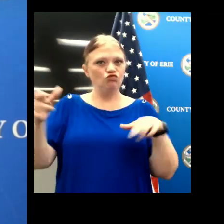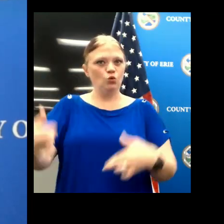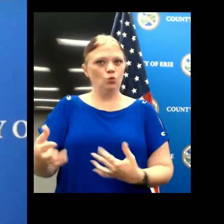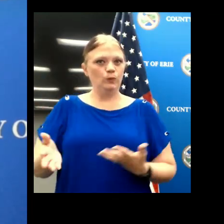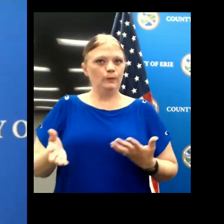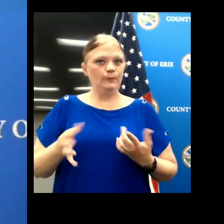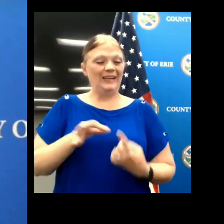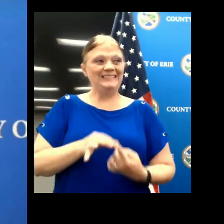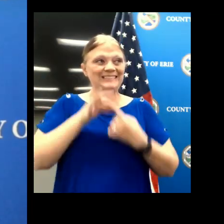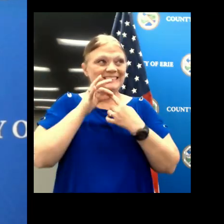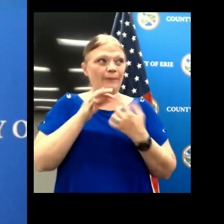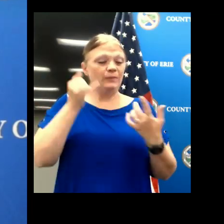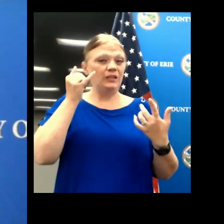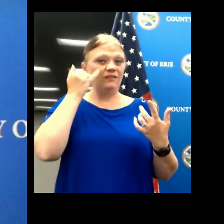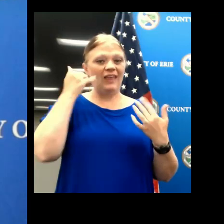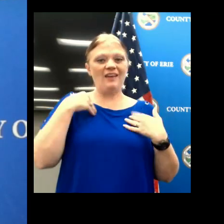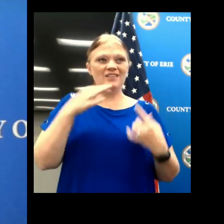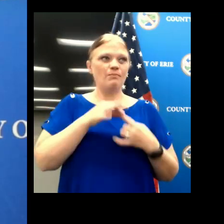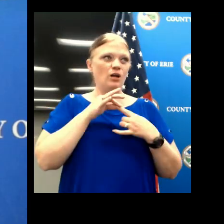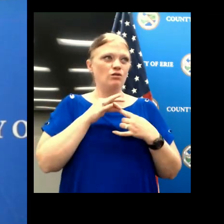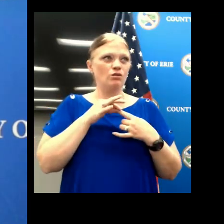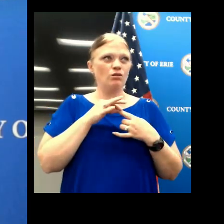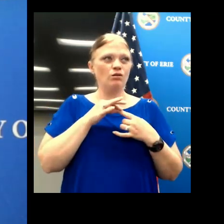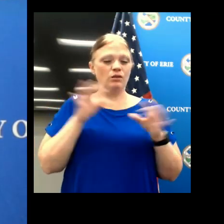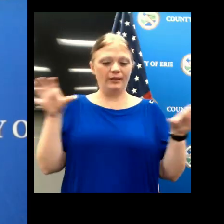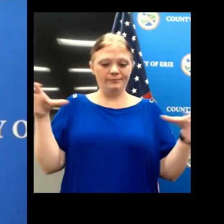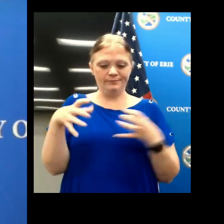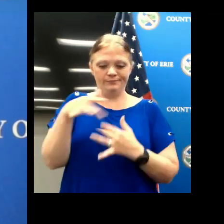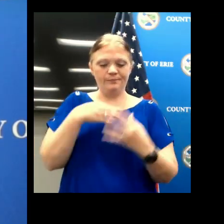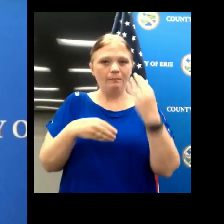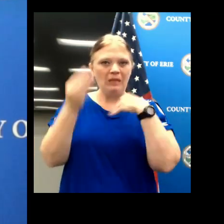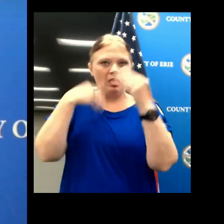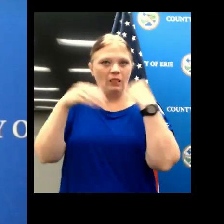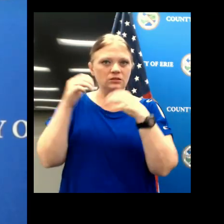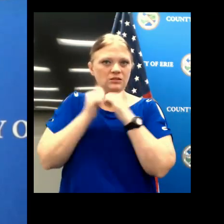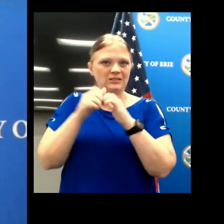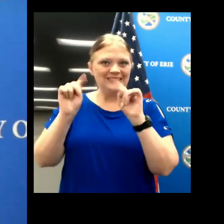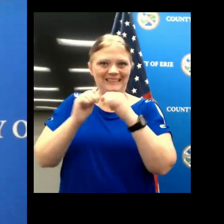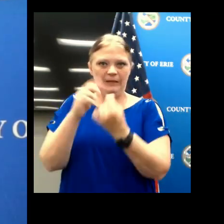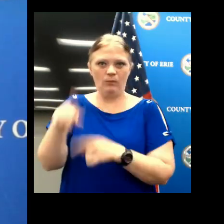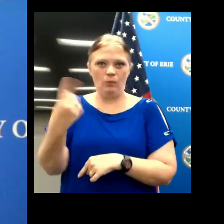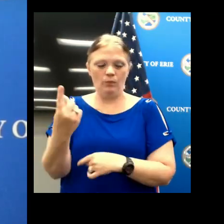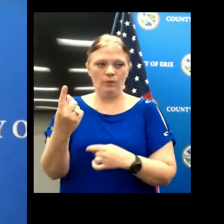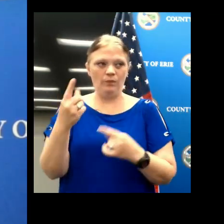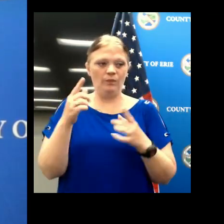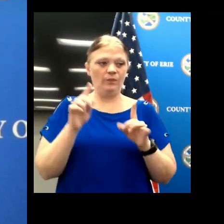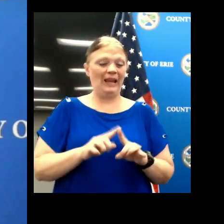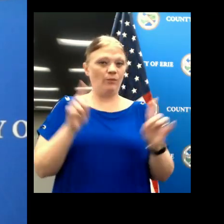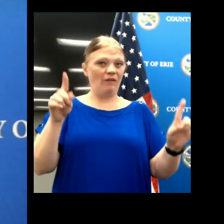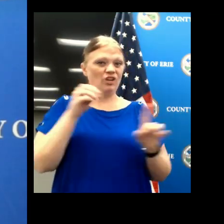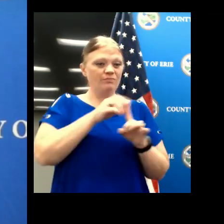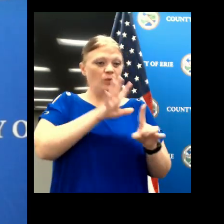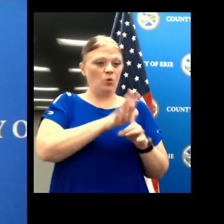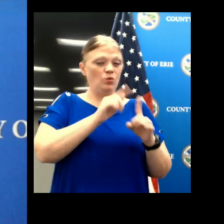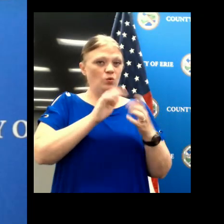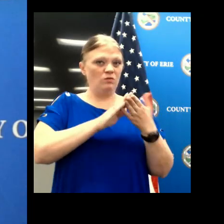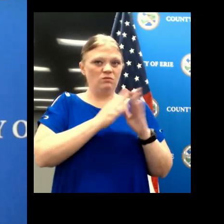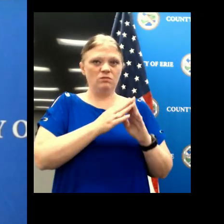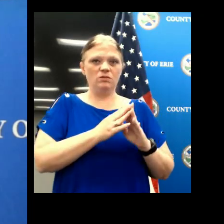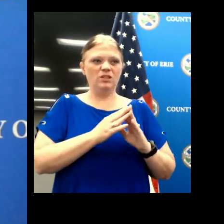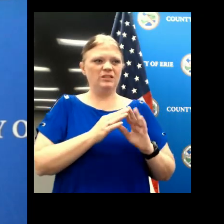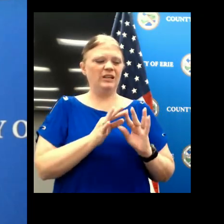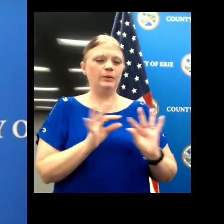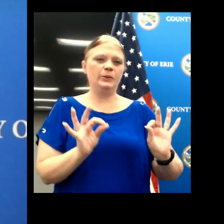except if they have special like communal meals just for the team. But however, the exposure to the community will be minimal. They'll go from